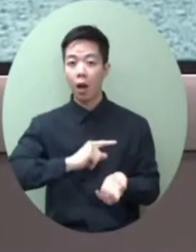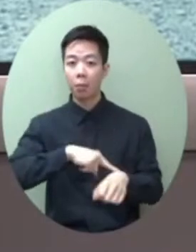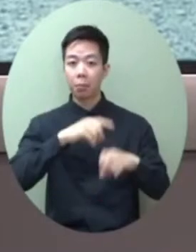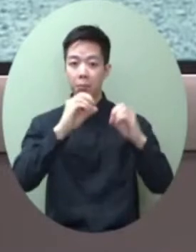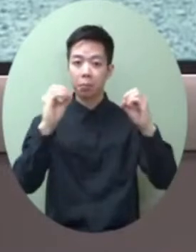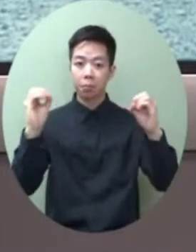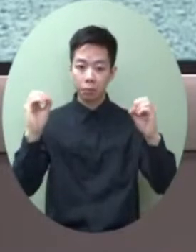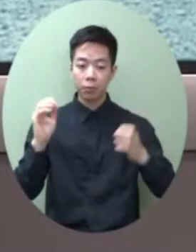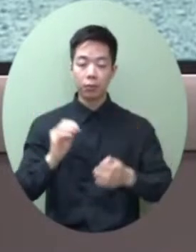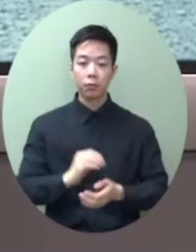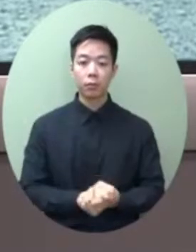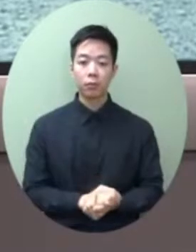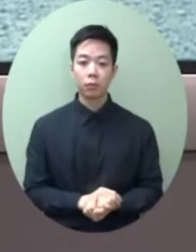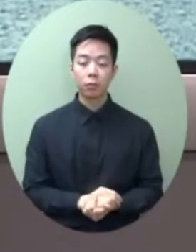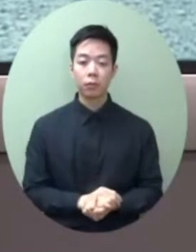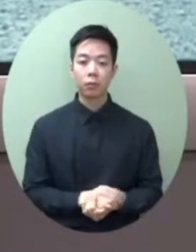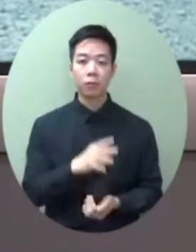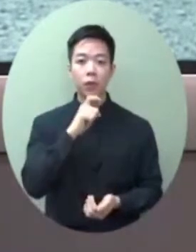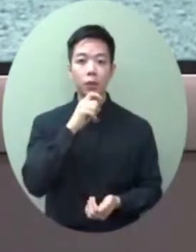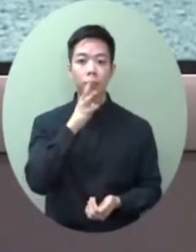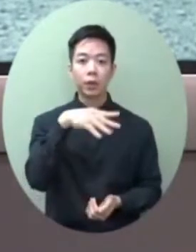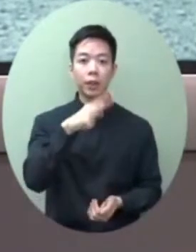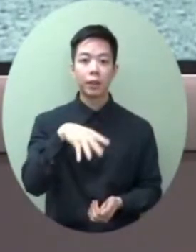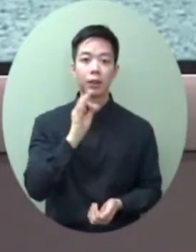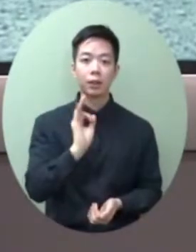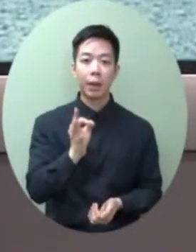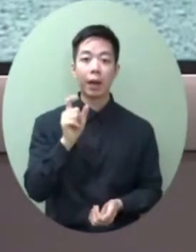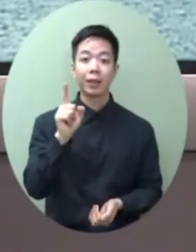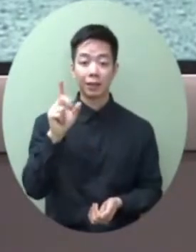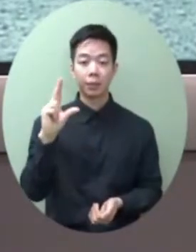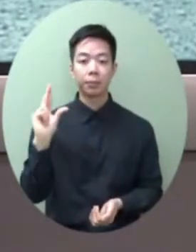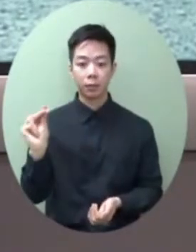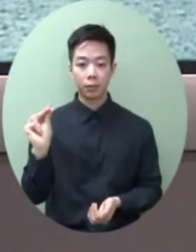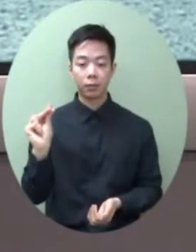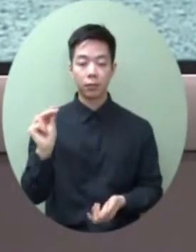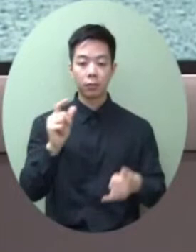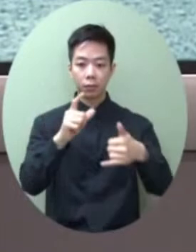4,317 persons of